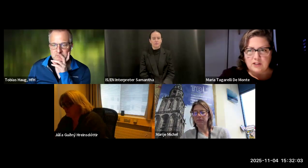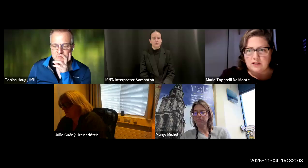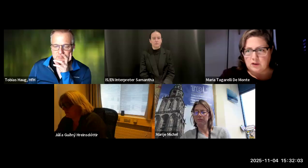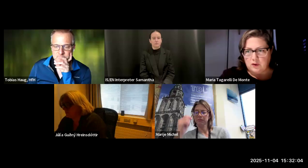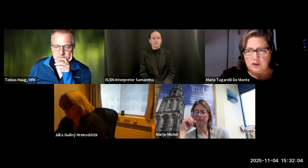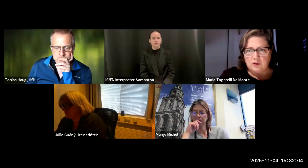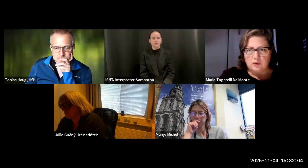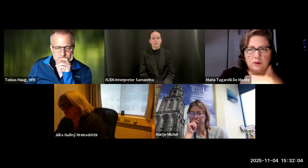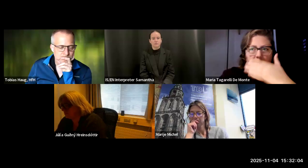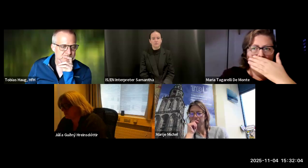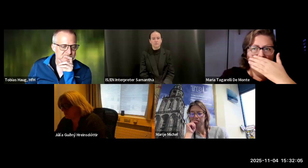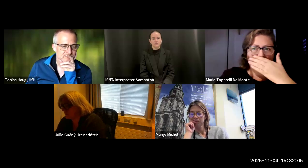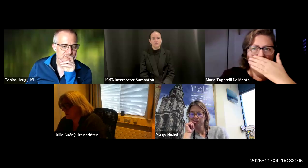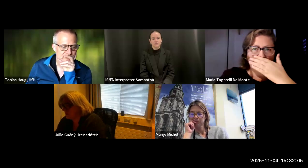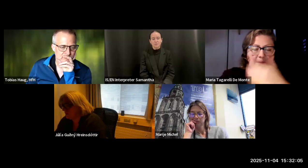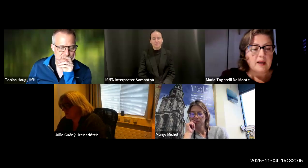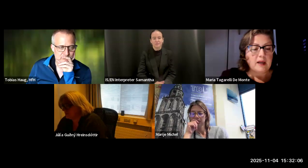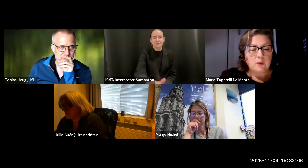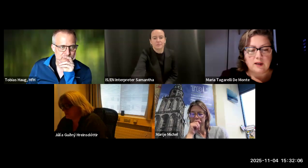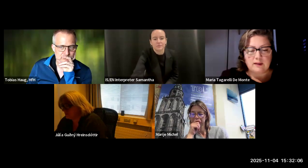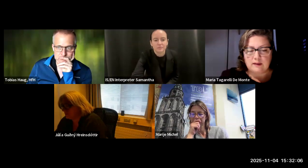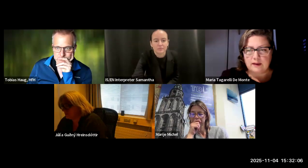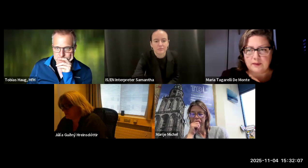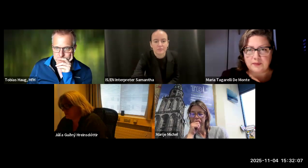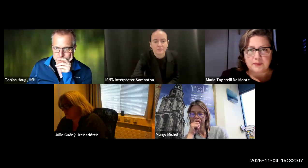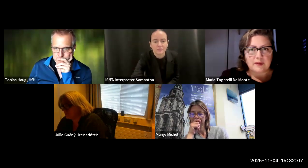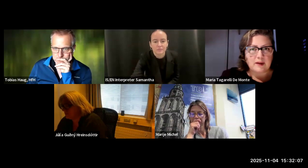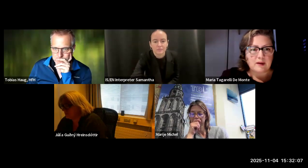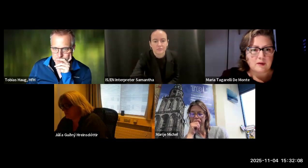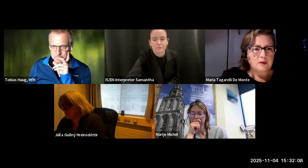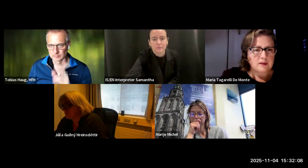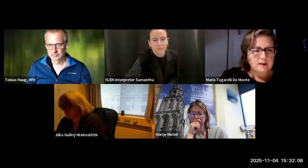are adaptations according to what